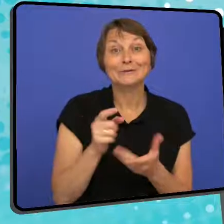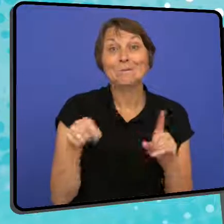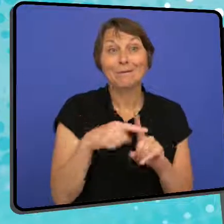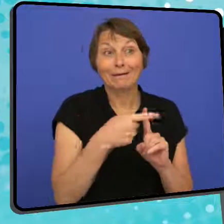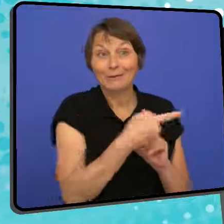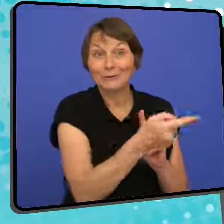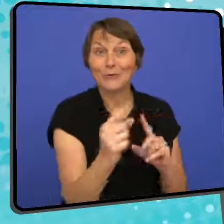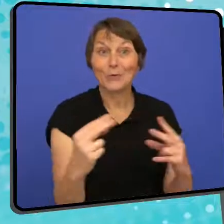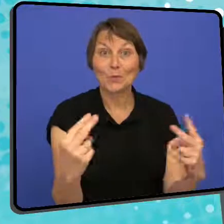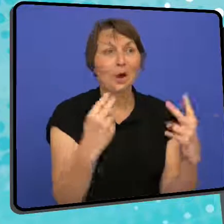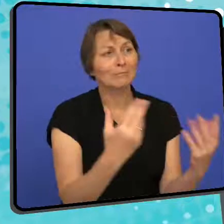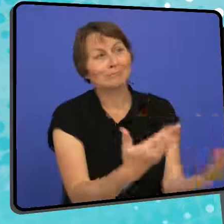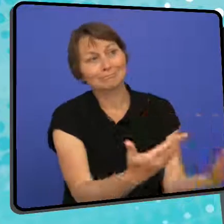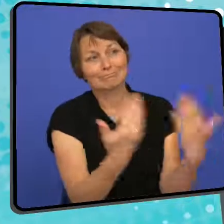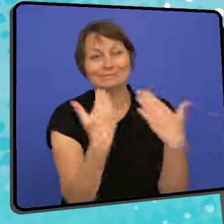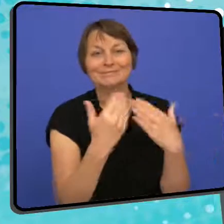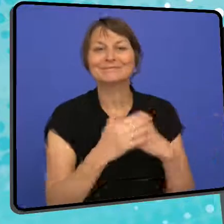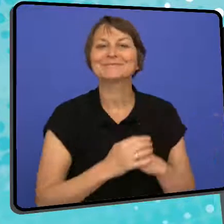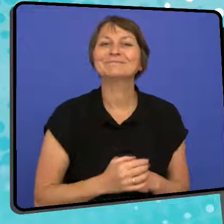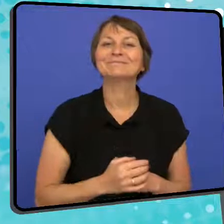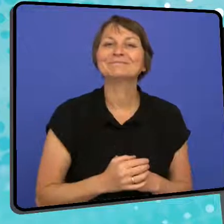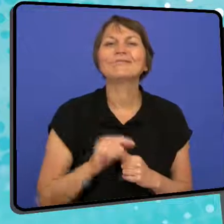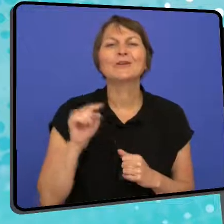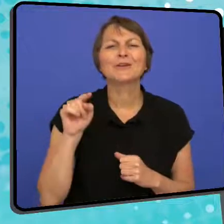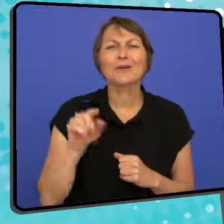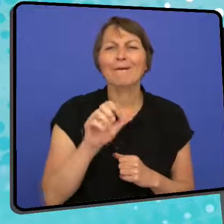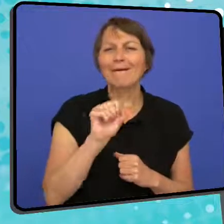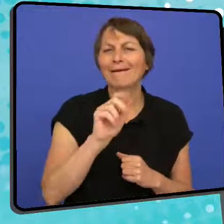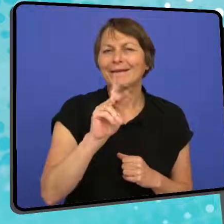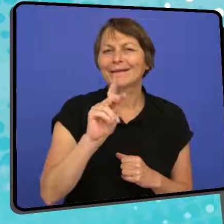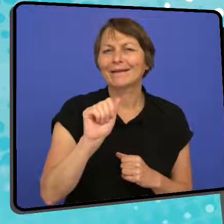more about yourselves. Go to